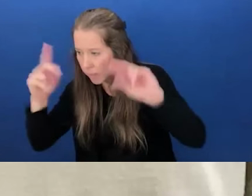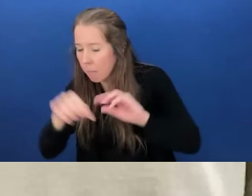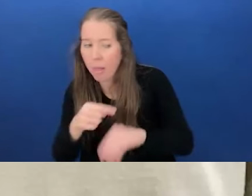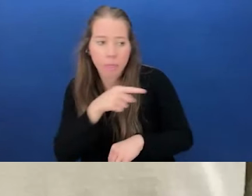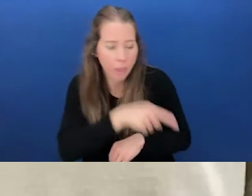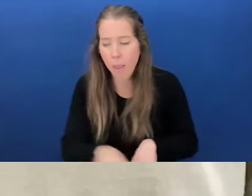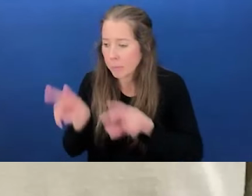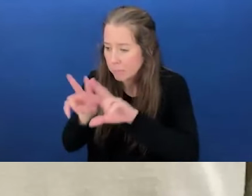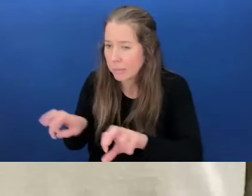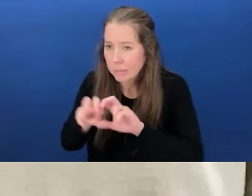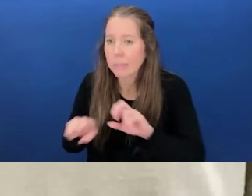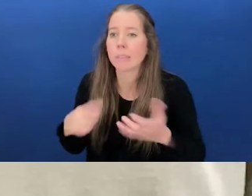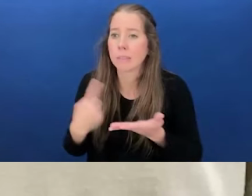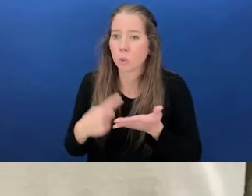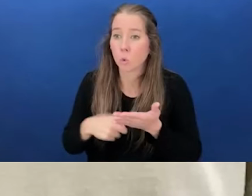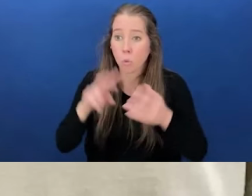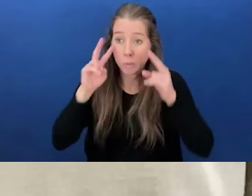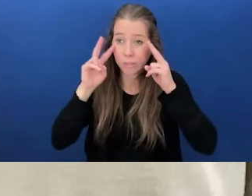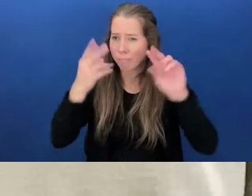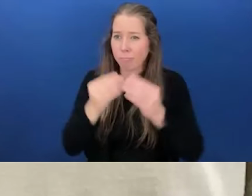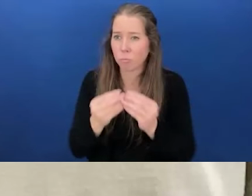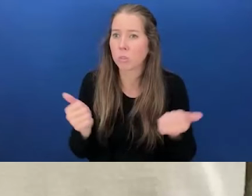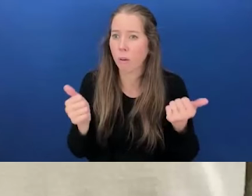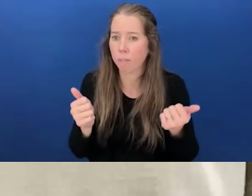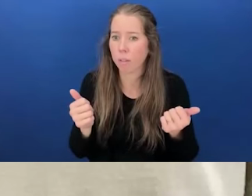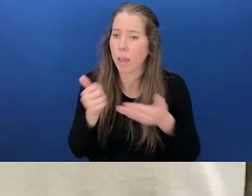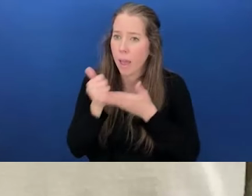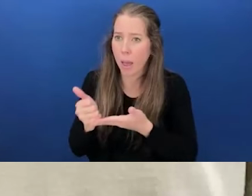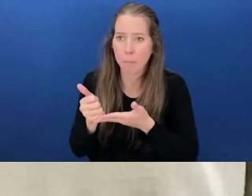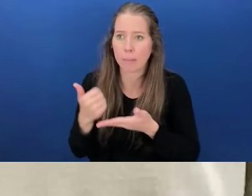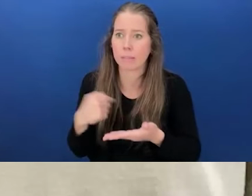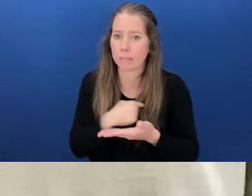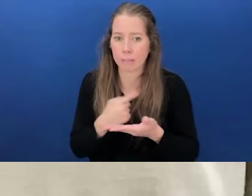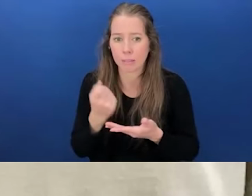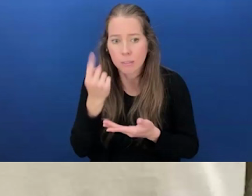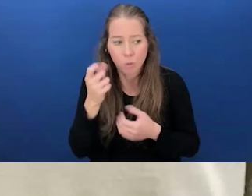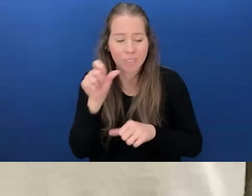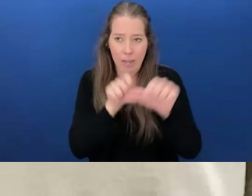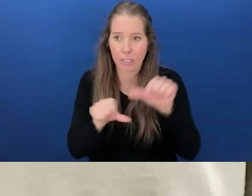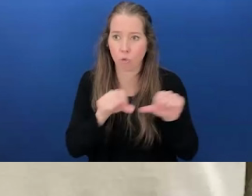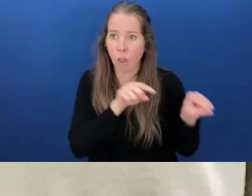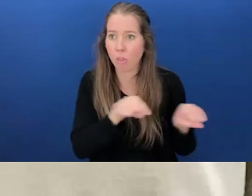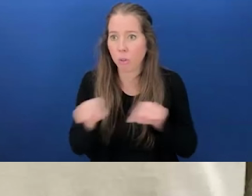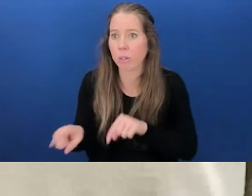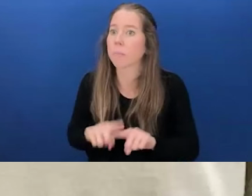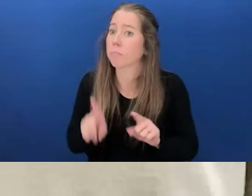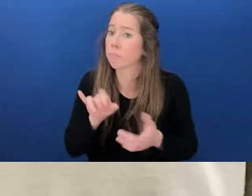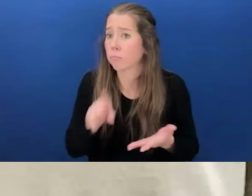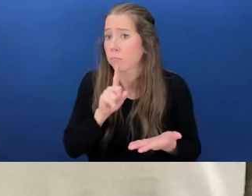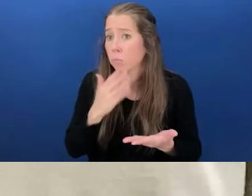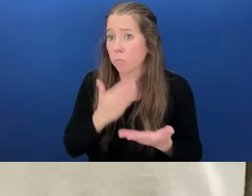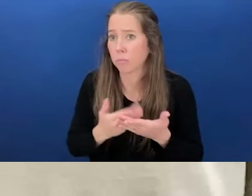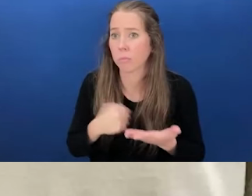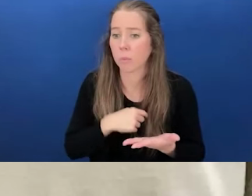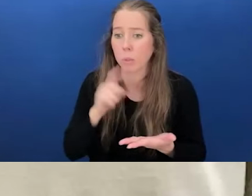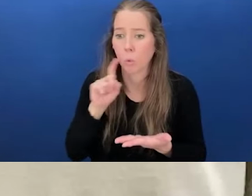it's just removing those misconceptions actually help us understand one another a lot better. But that was one of the really, really good things that we were